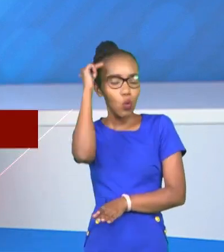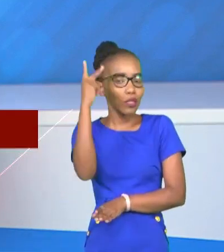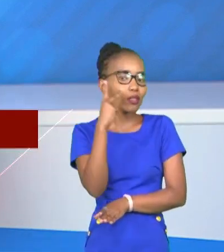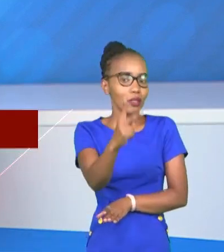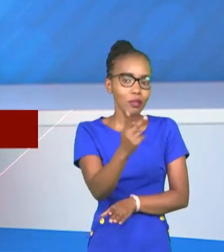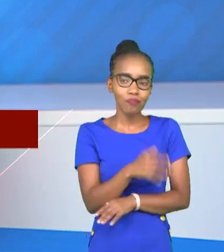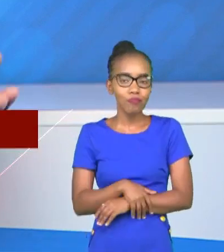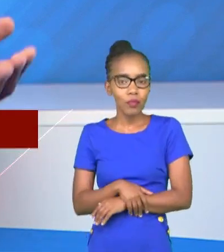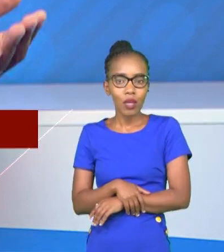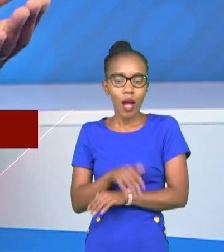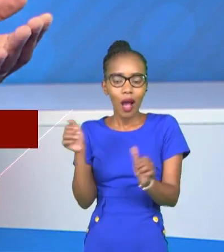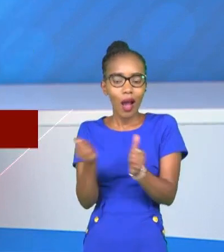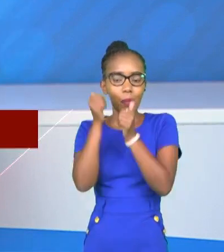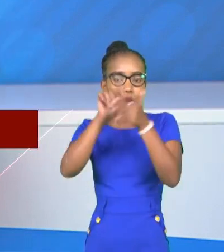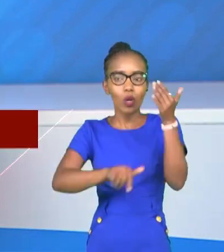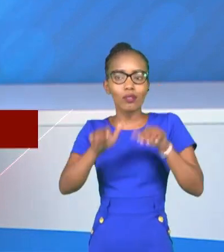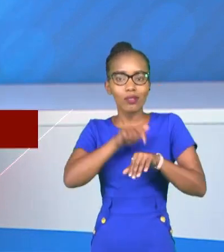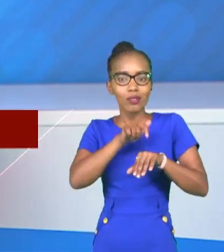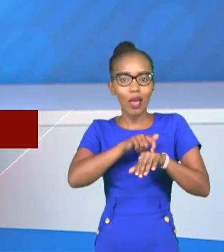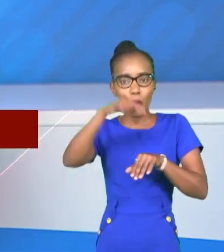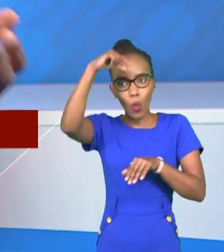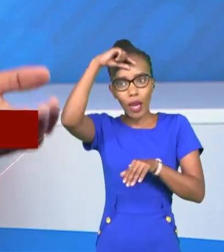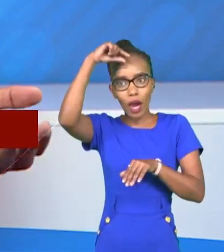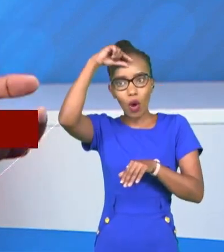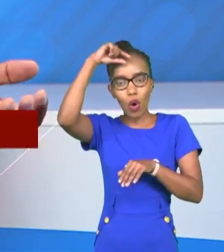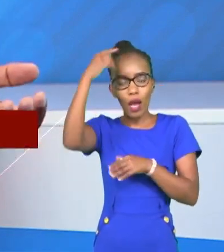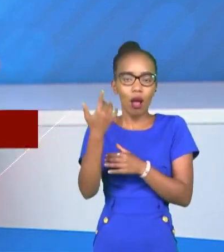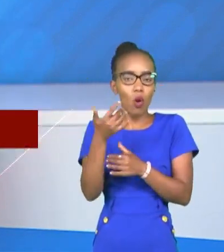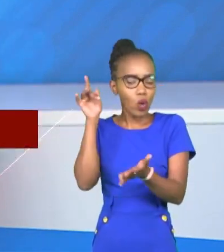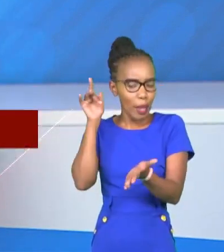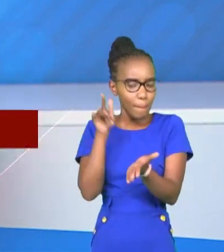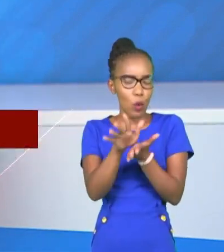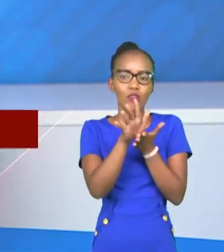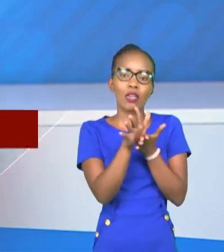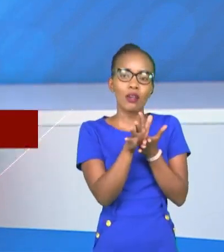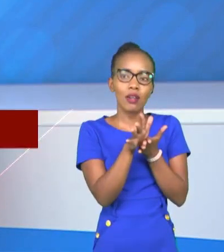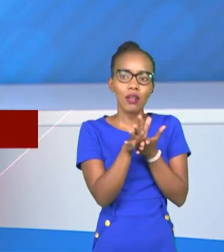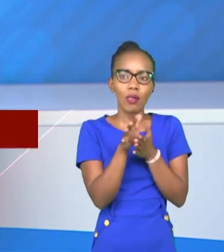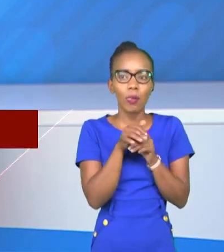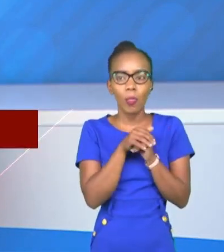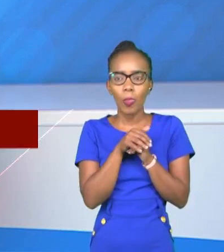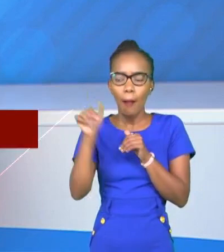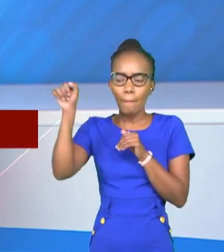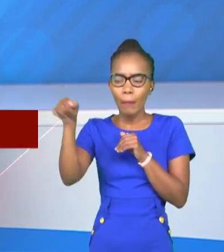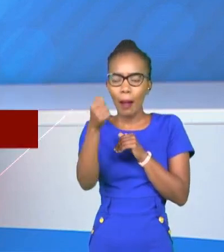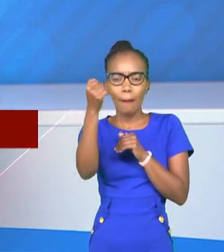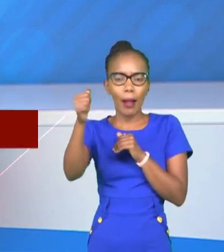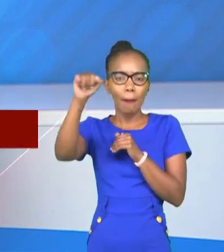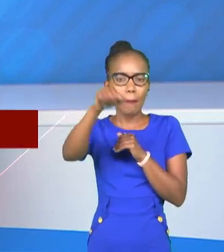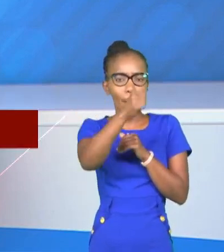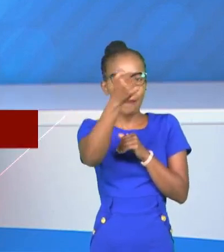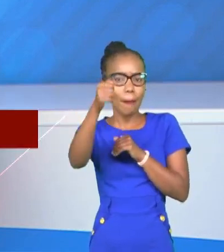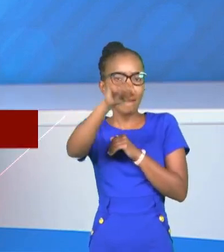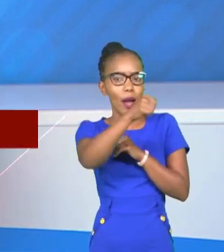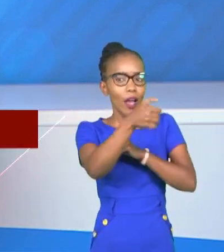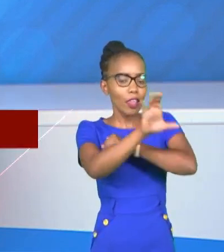say what happened during Wetangula's, he was removed. And imagine, he went around this country campaigning for